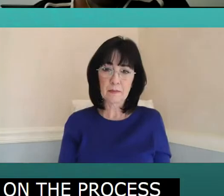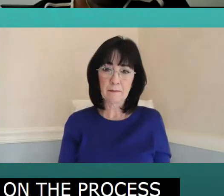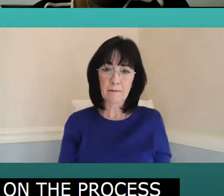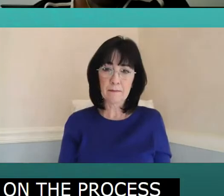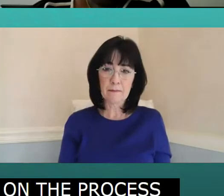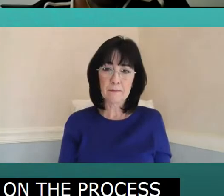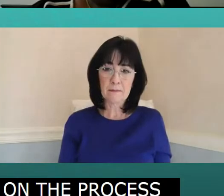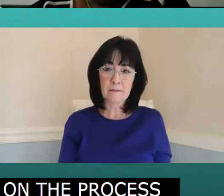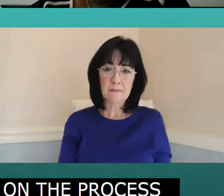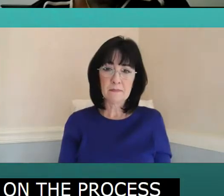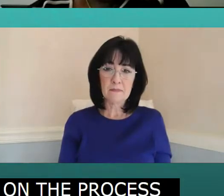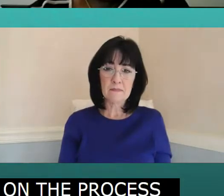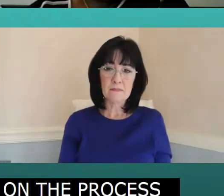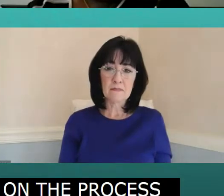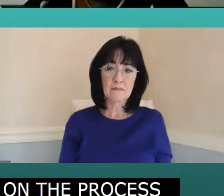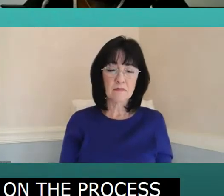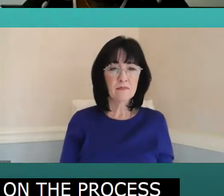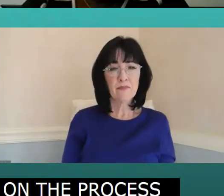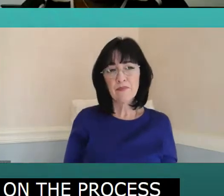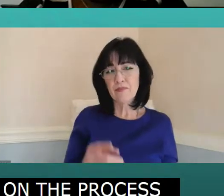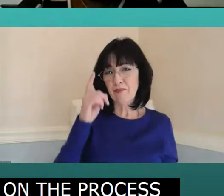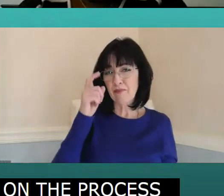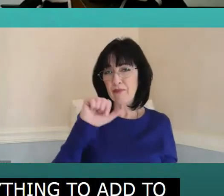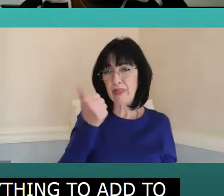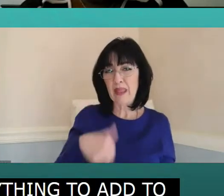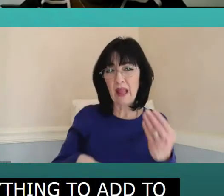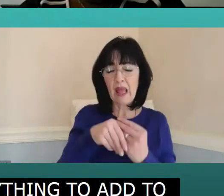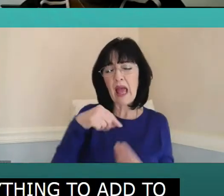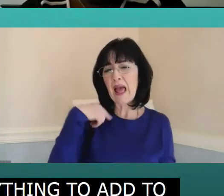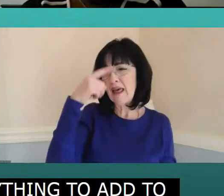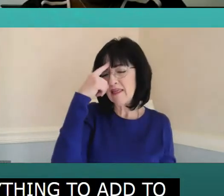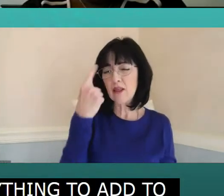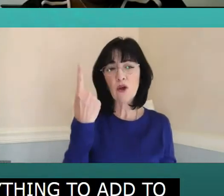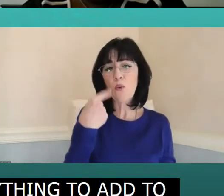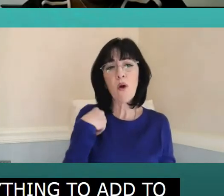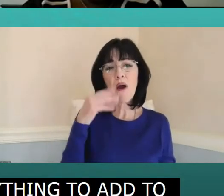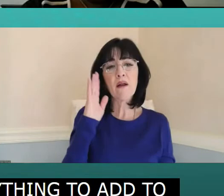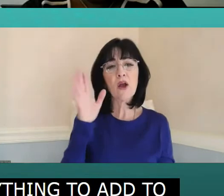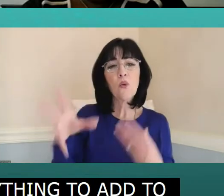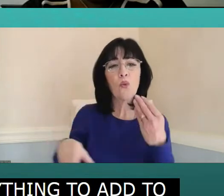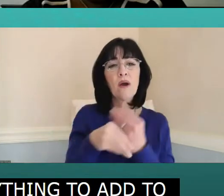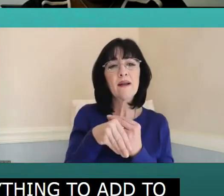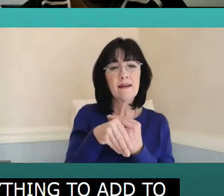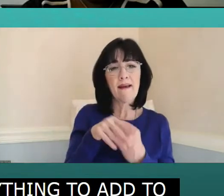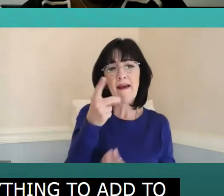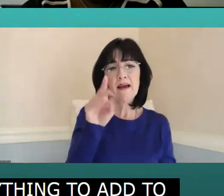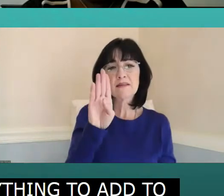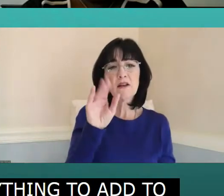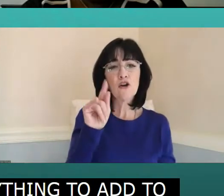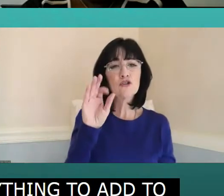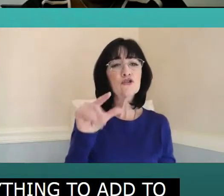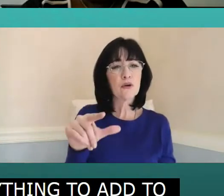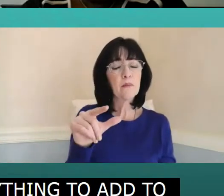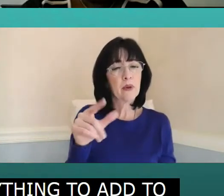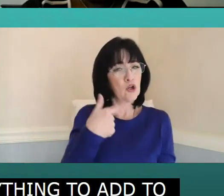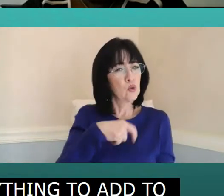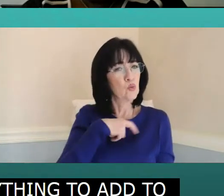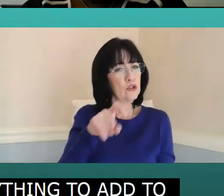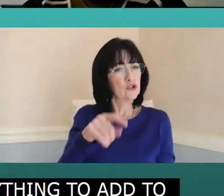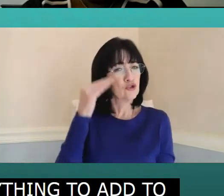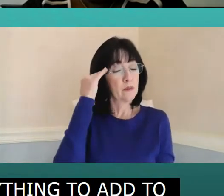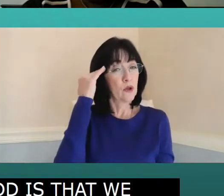that? I think the only thing that I would add, Dr. Bunting, is that we should be aware that the goal of